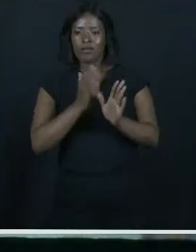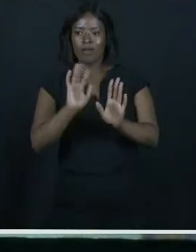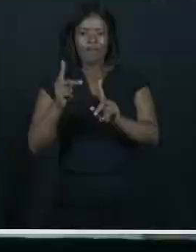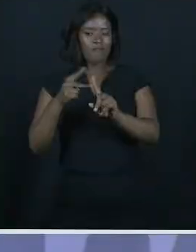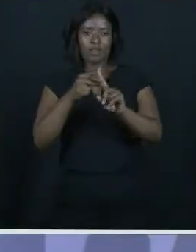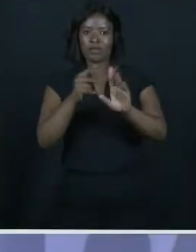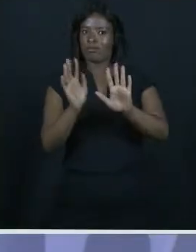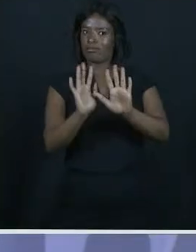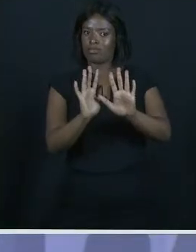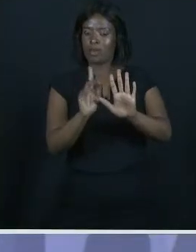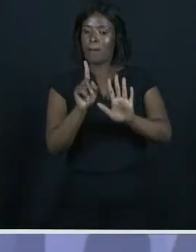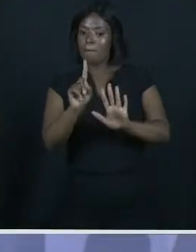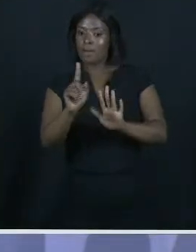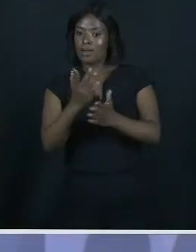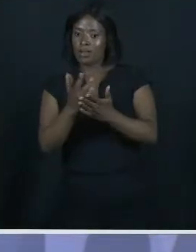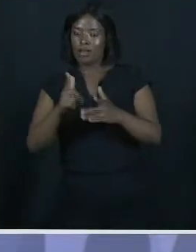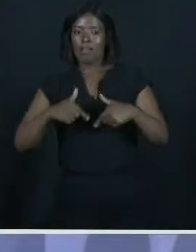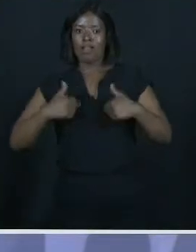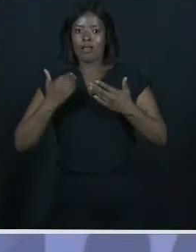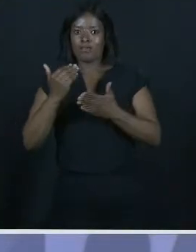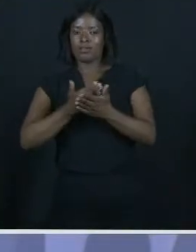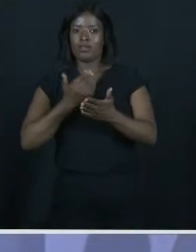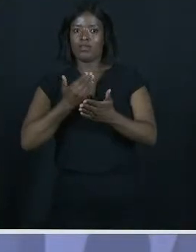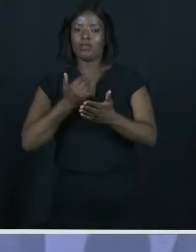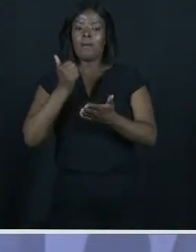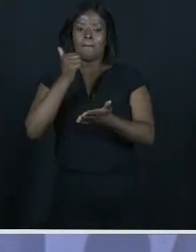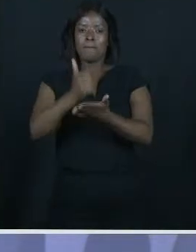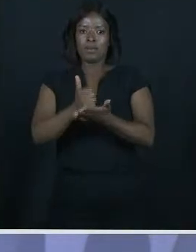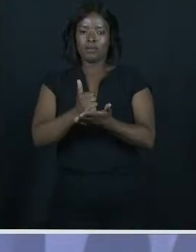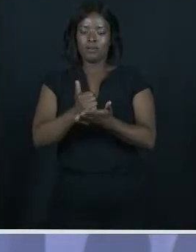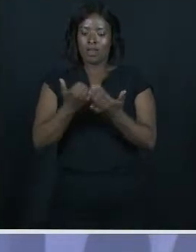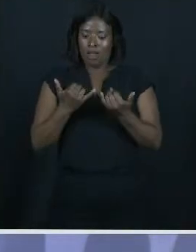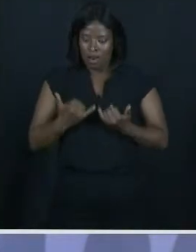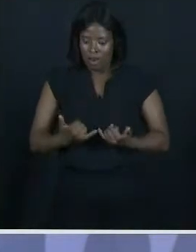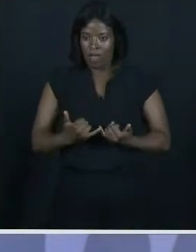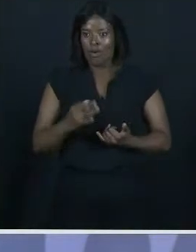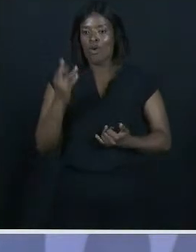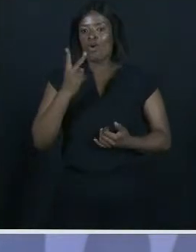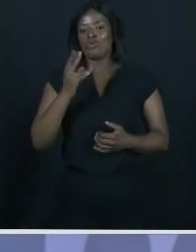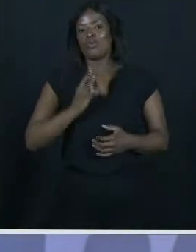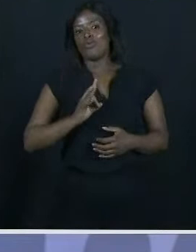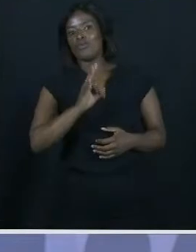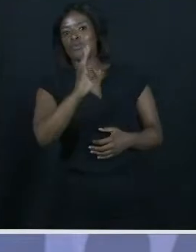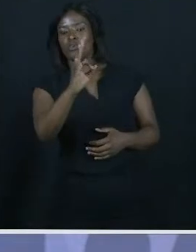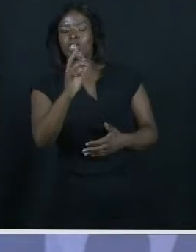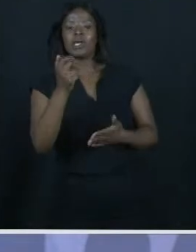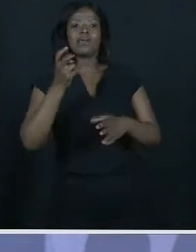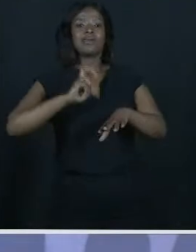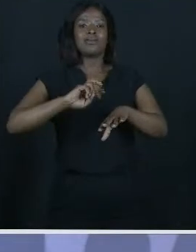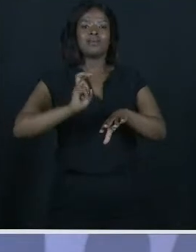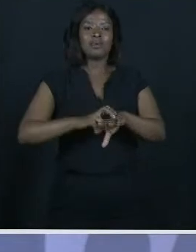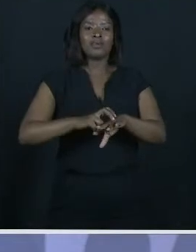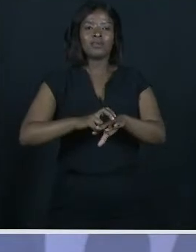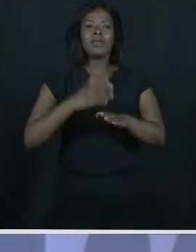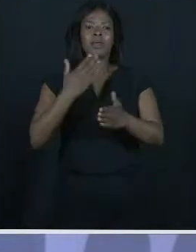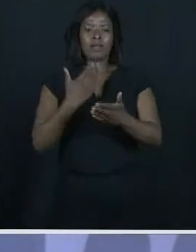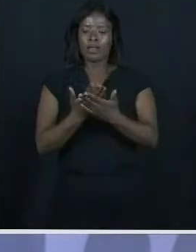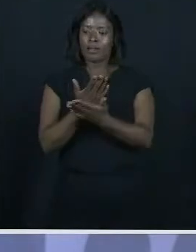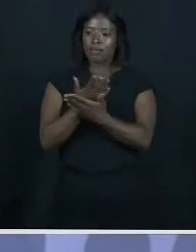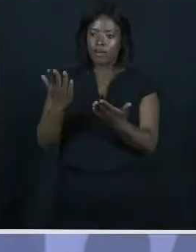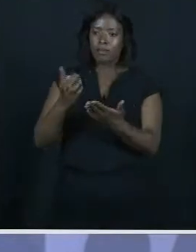now and in the future. Because ultimately, our societies flourish when women feel